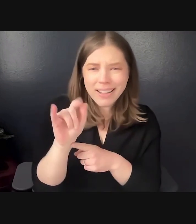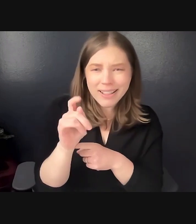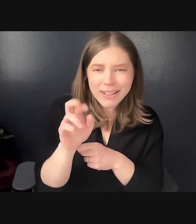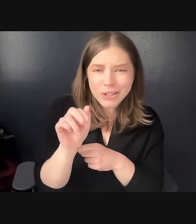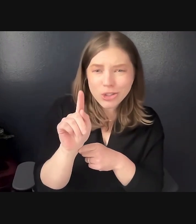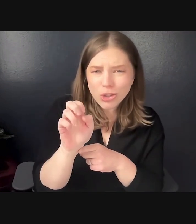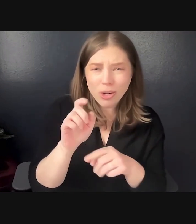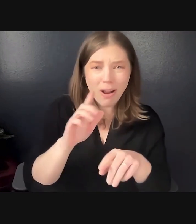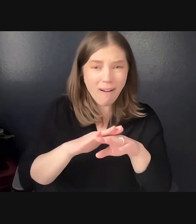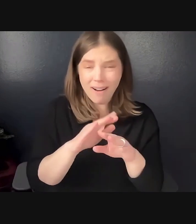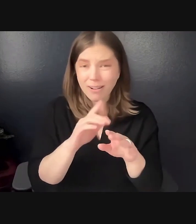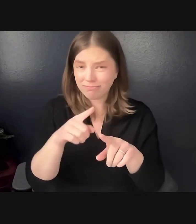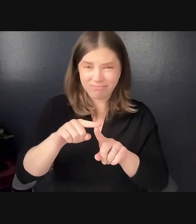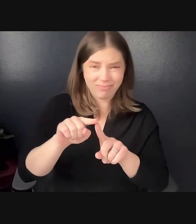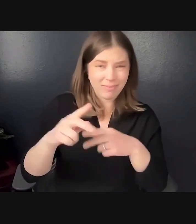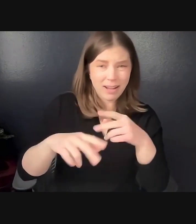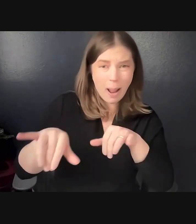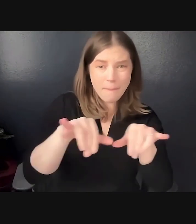So at NDC,